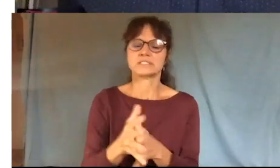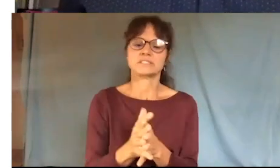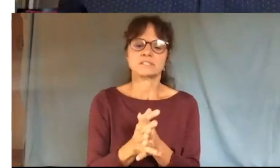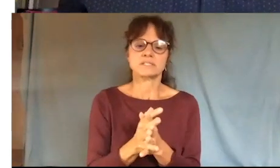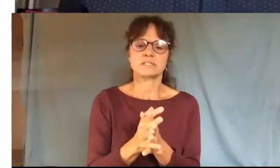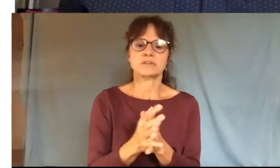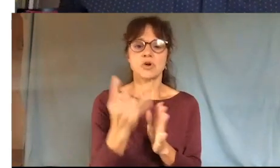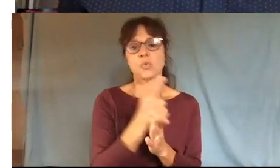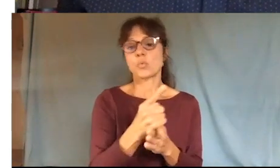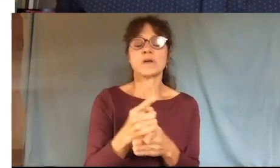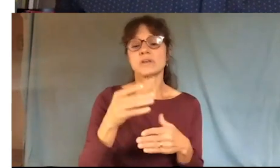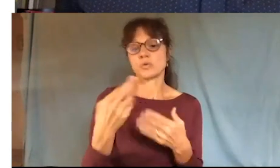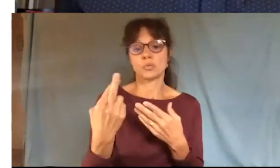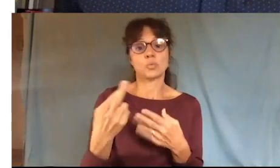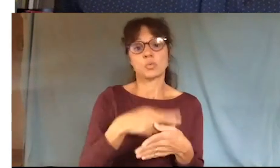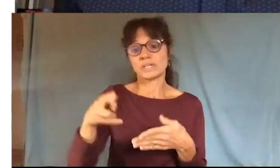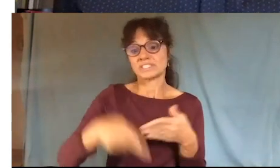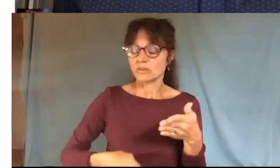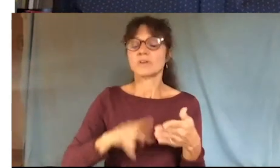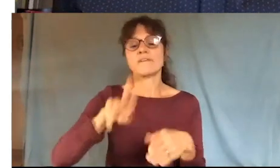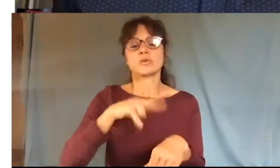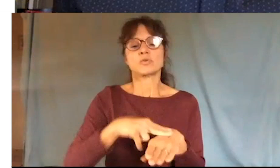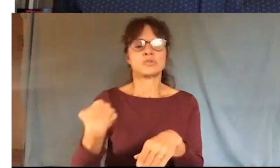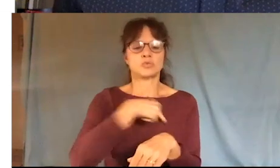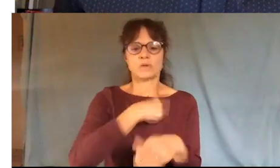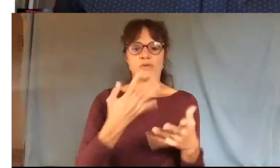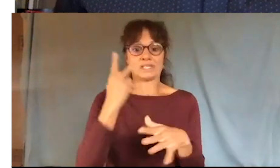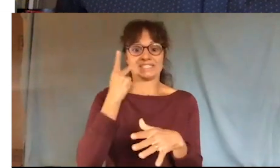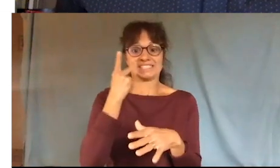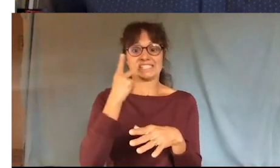And one of those consequences, of course, is the fact that we have already seen